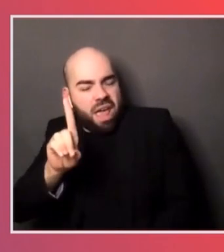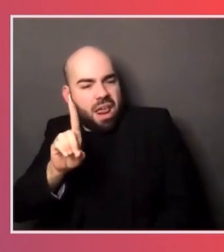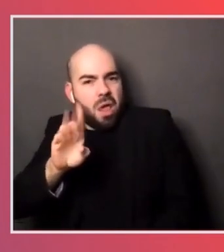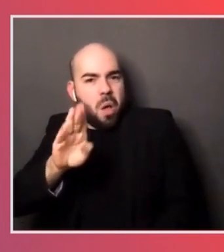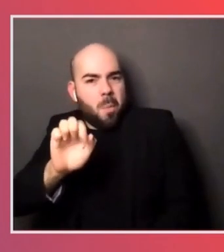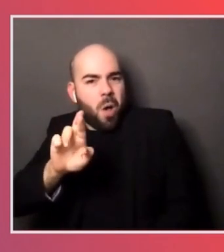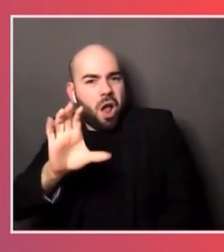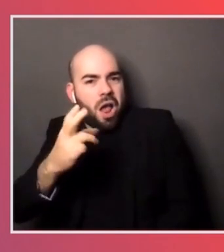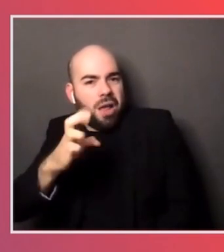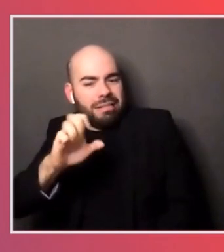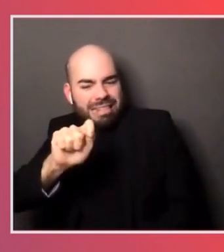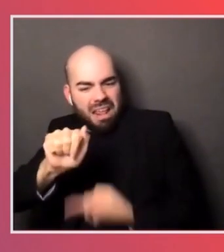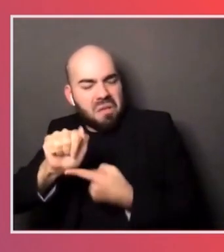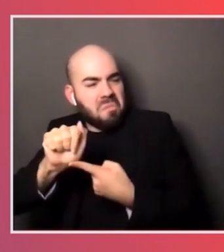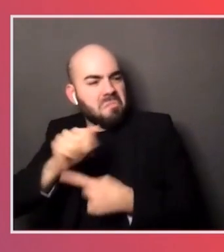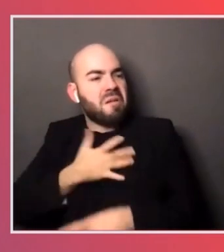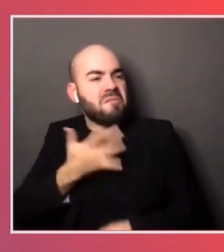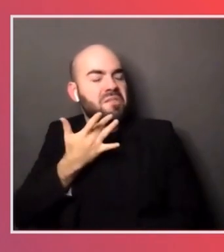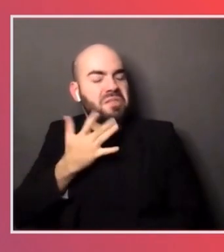Yeah.